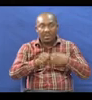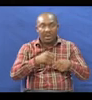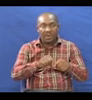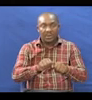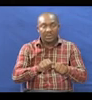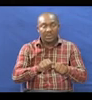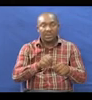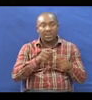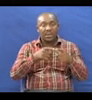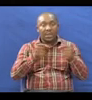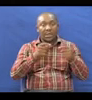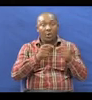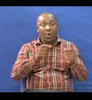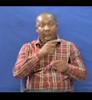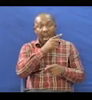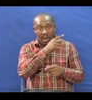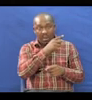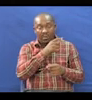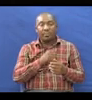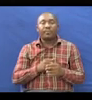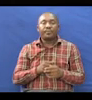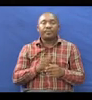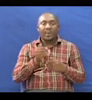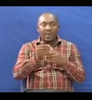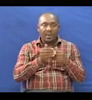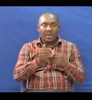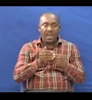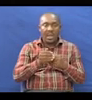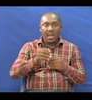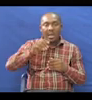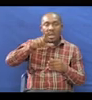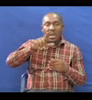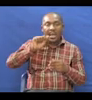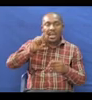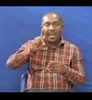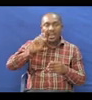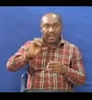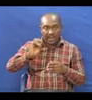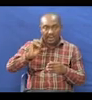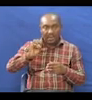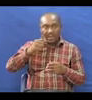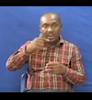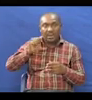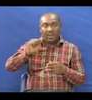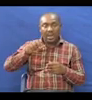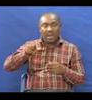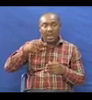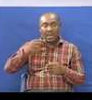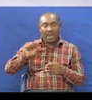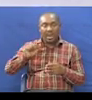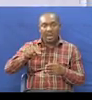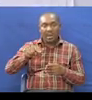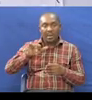region, in Kigoma region, near Lake Tanganyika, as it is shown there